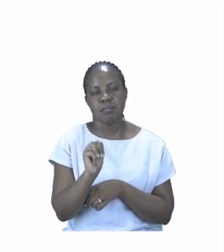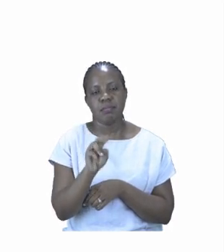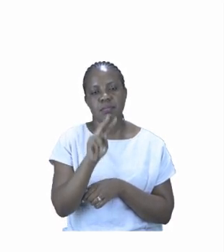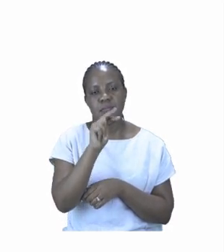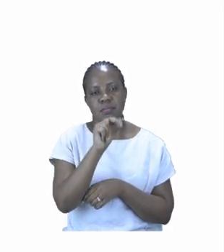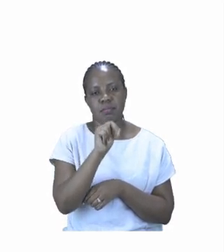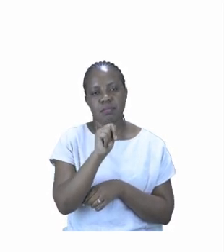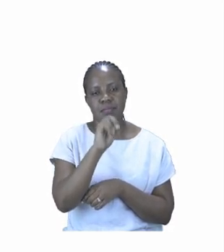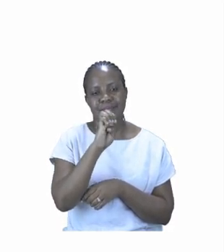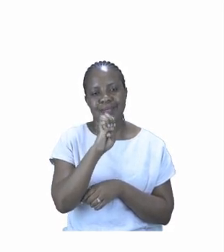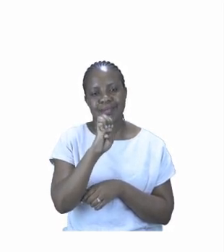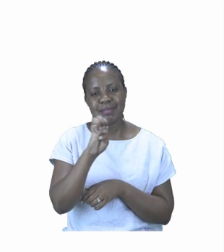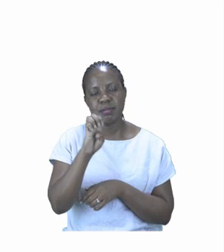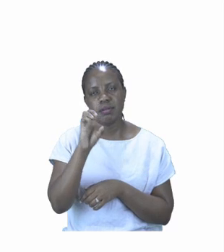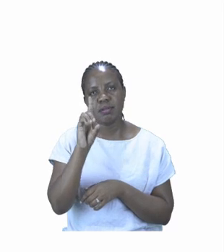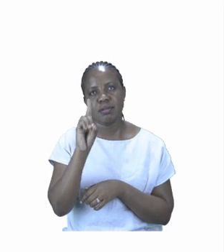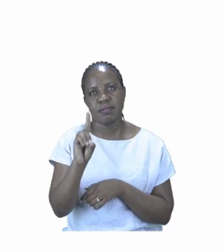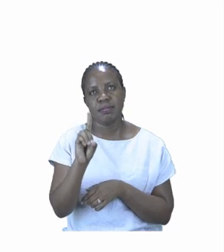eed,